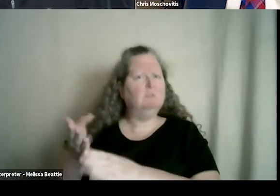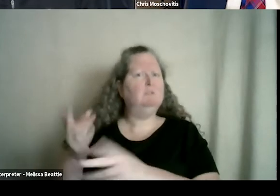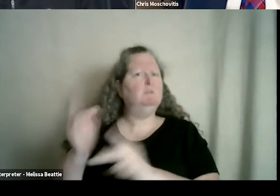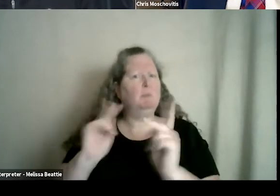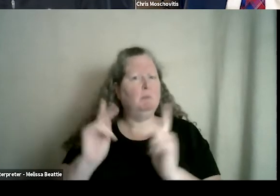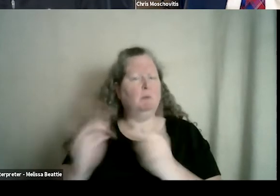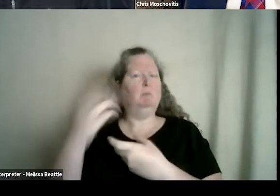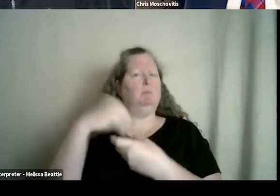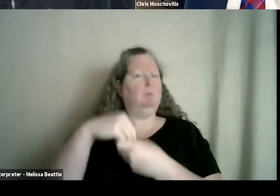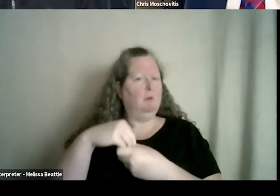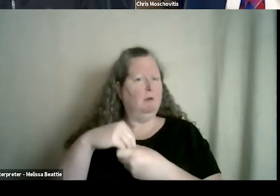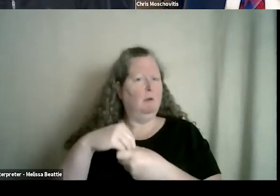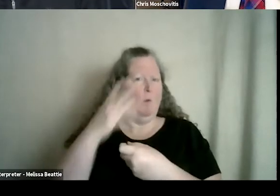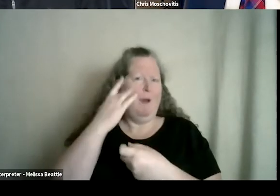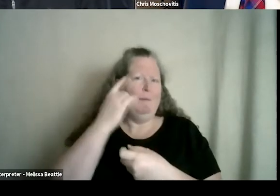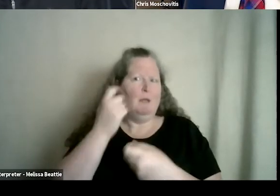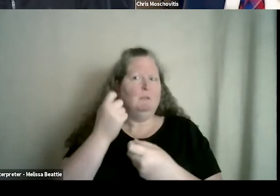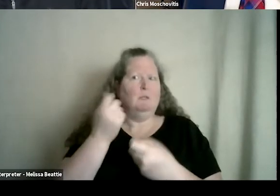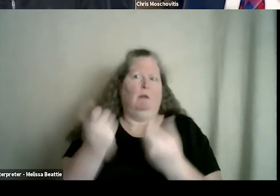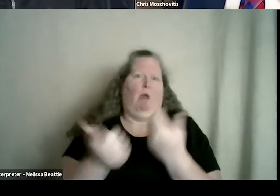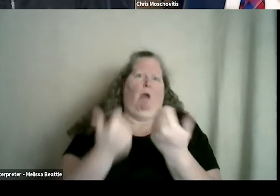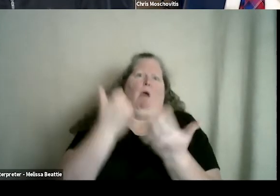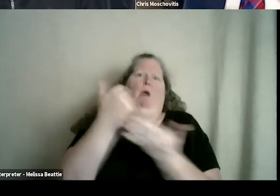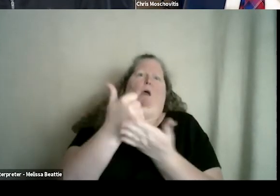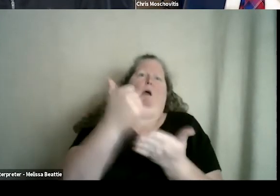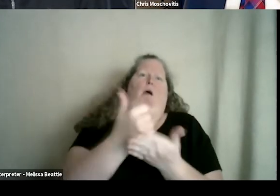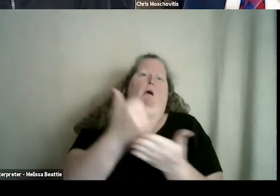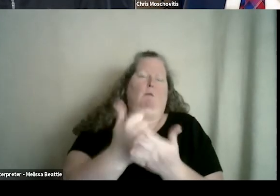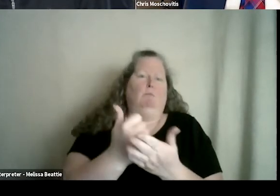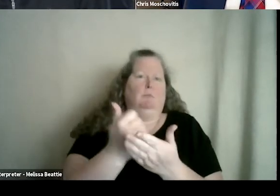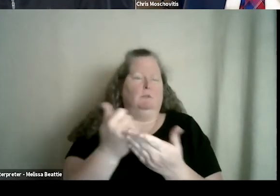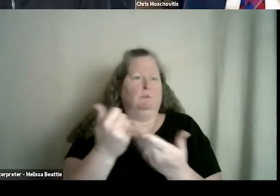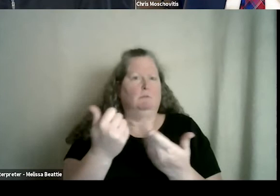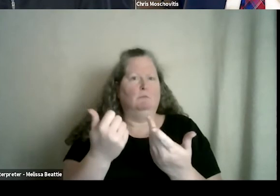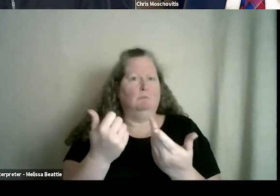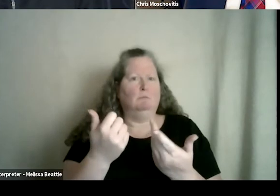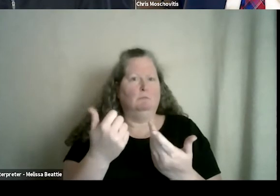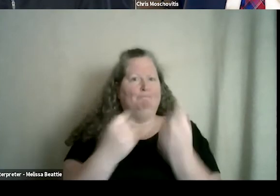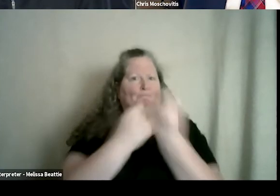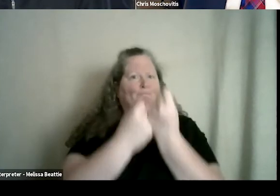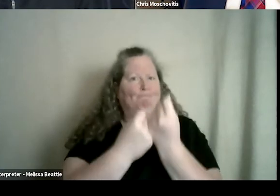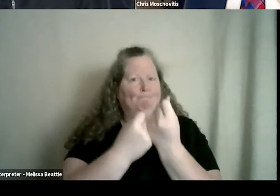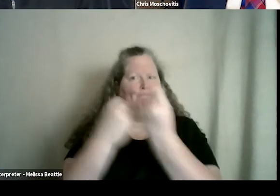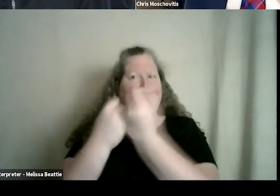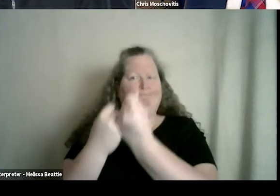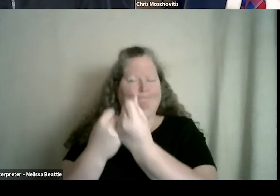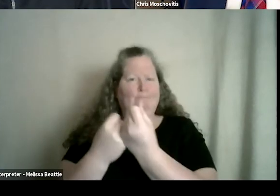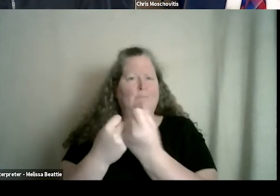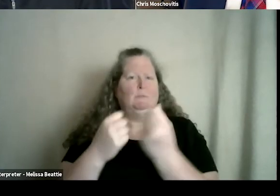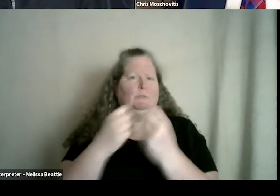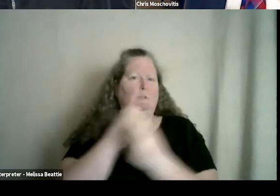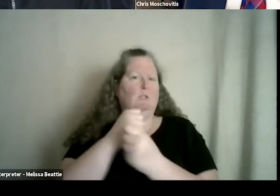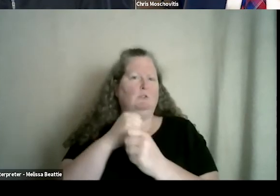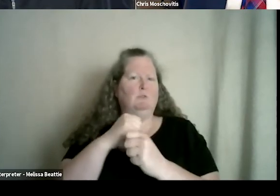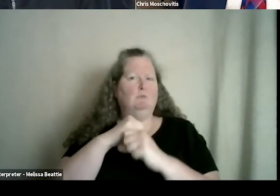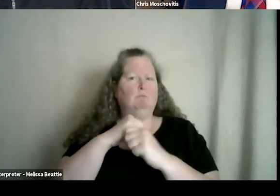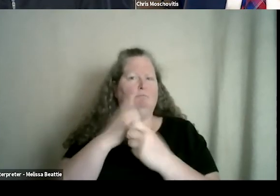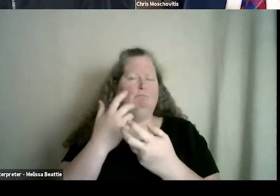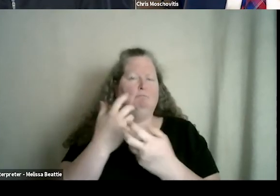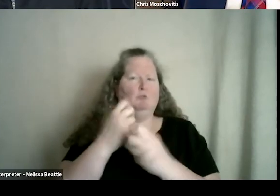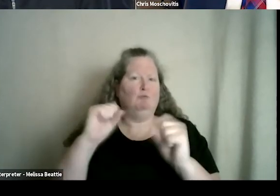Finbar has another question for you there. How can businesses do a better job training their employees on cybersecurity?